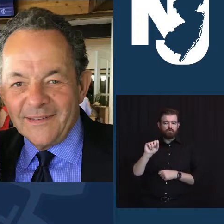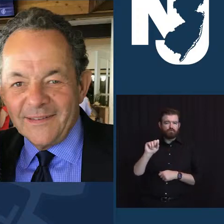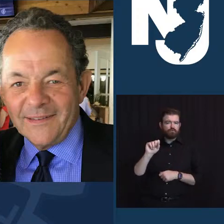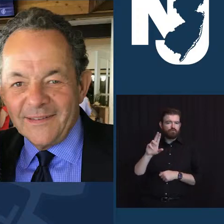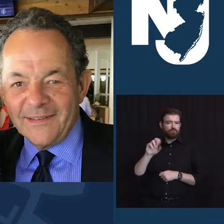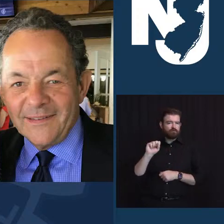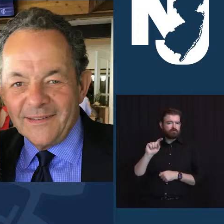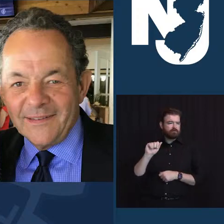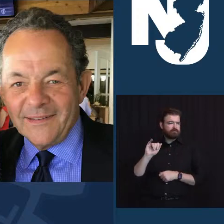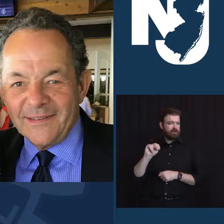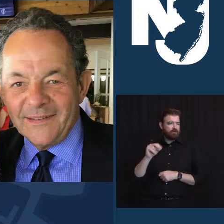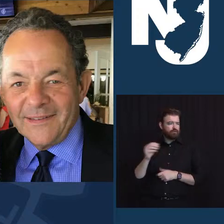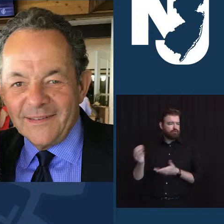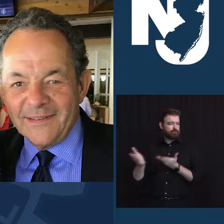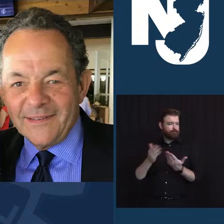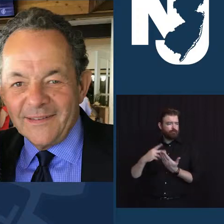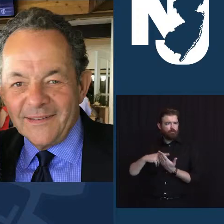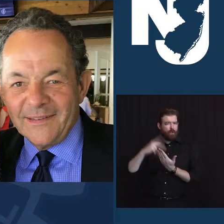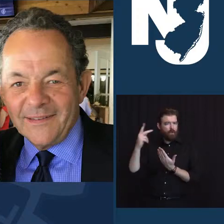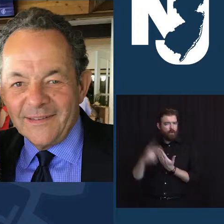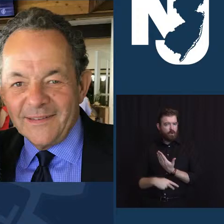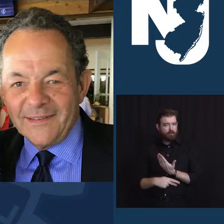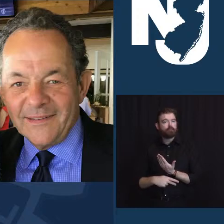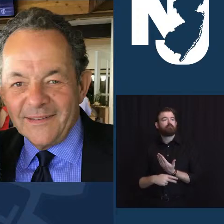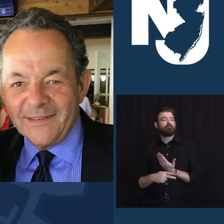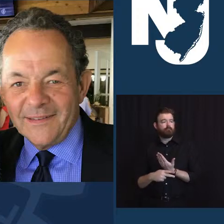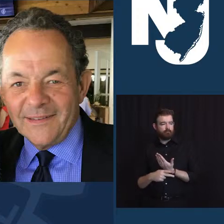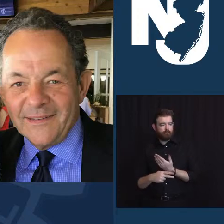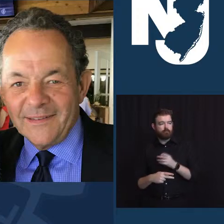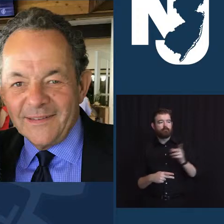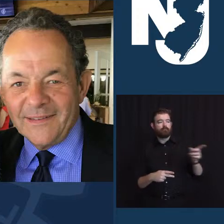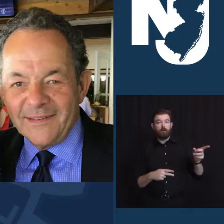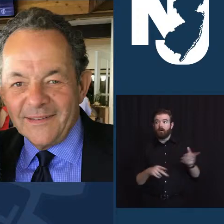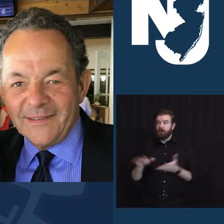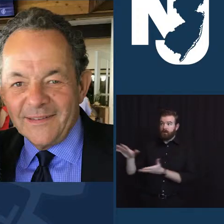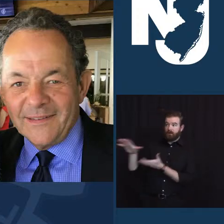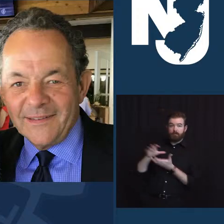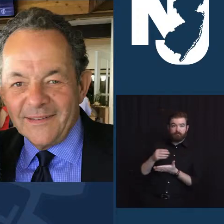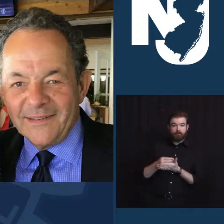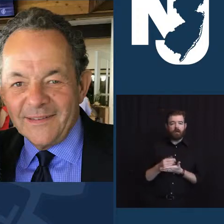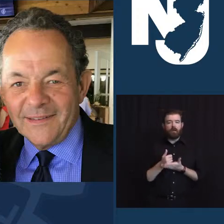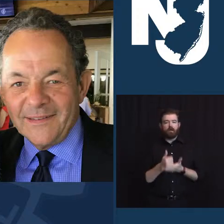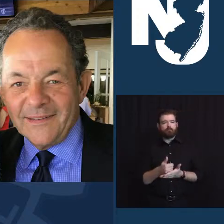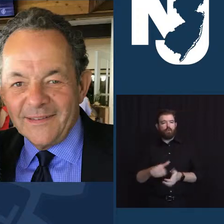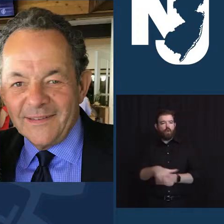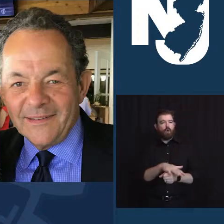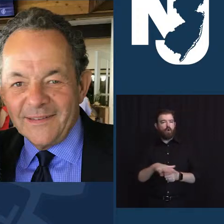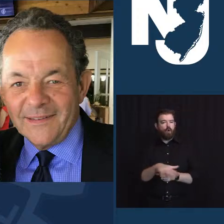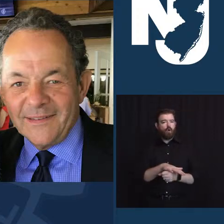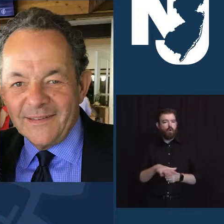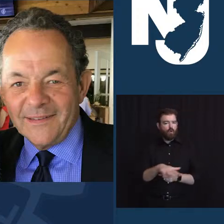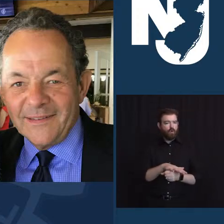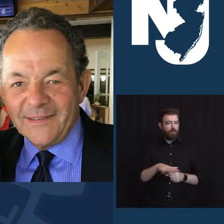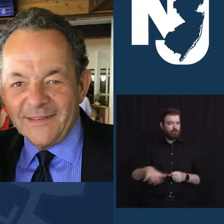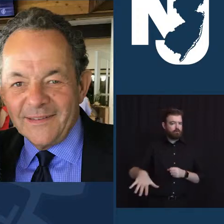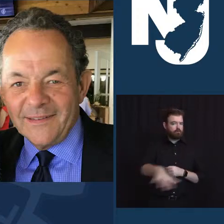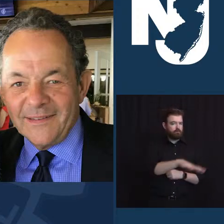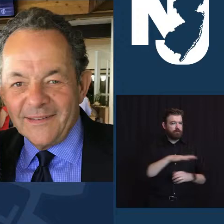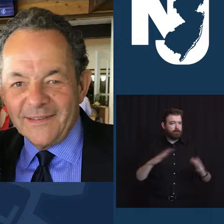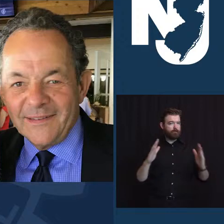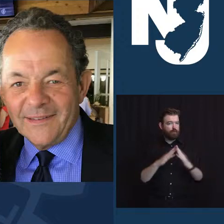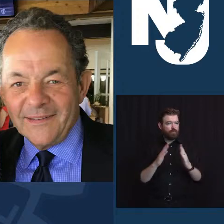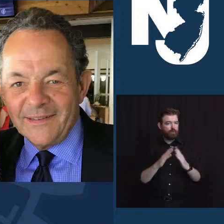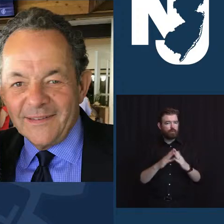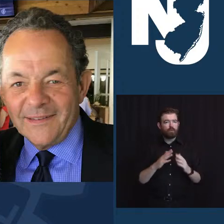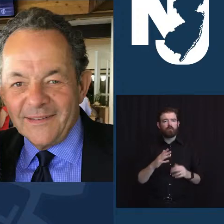area, bringing together the nonprofits Homeless Solutions, Nourish NJ, and Table of Hope,